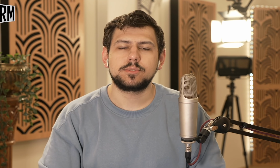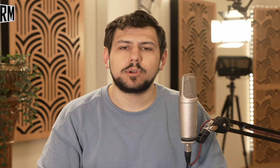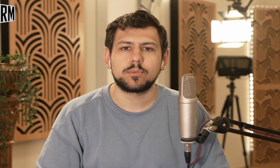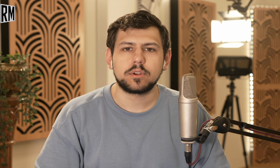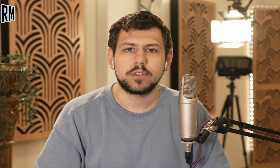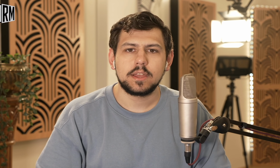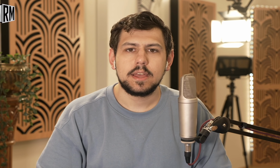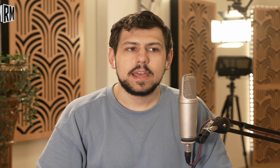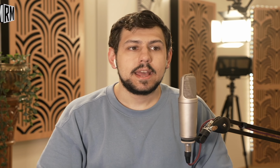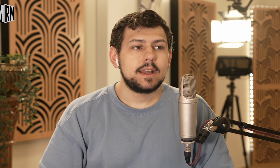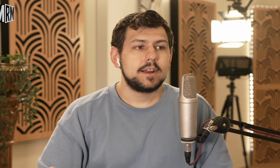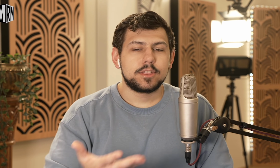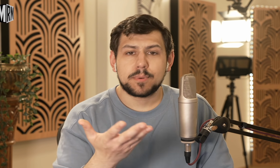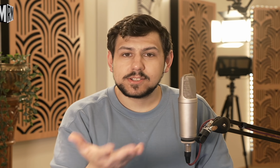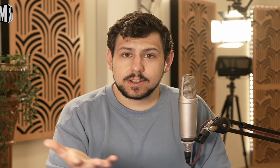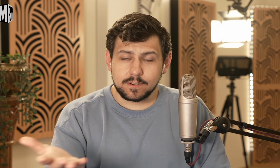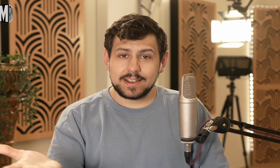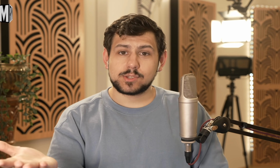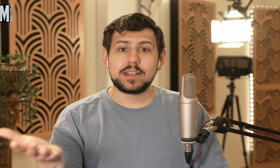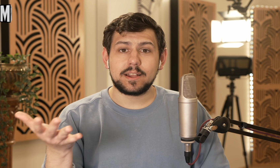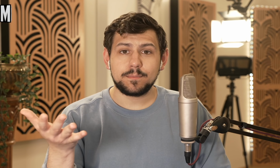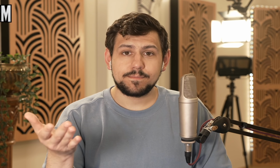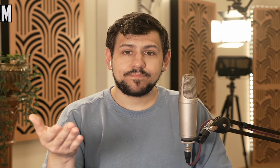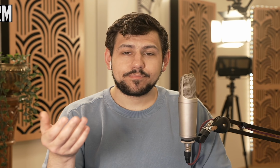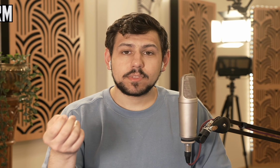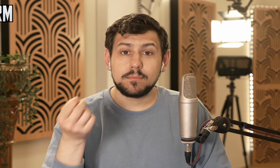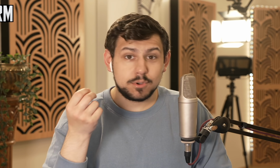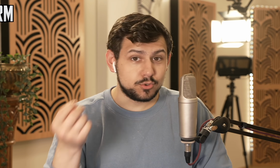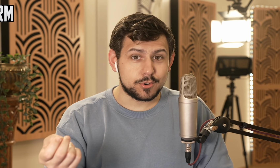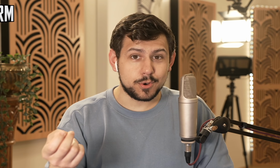a multipolar world. The president of Venezuela,